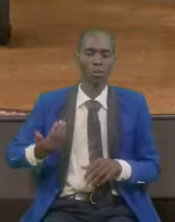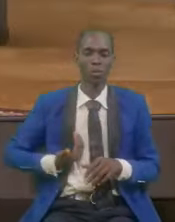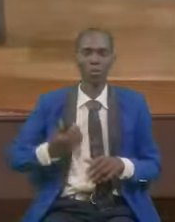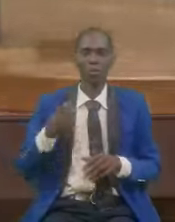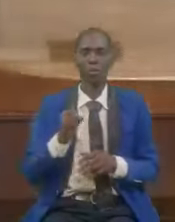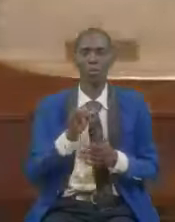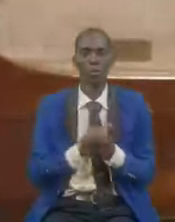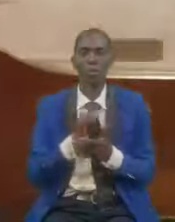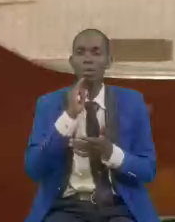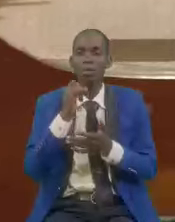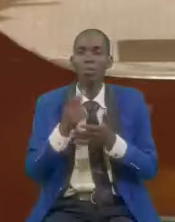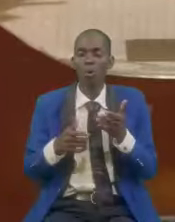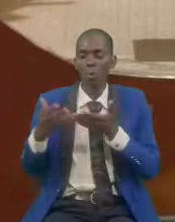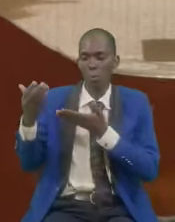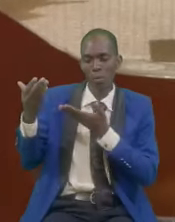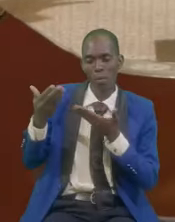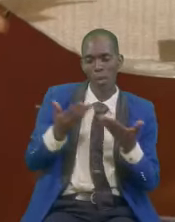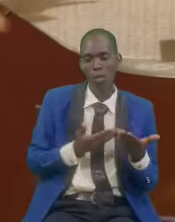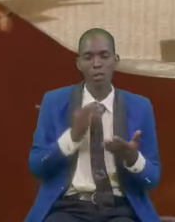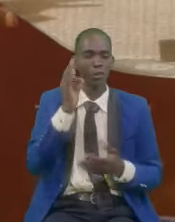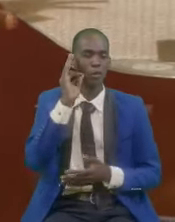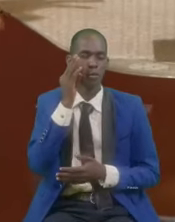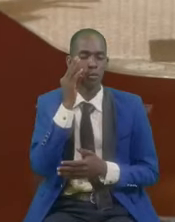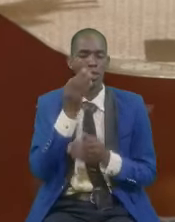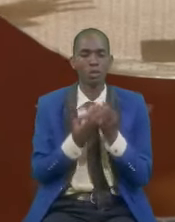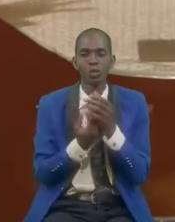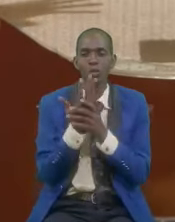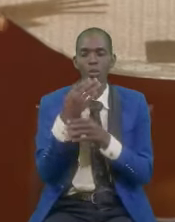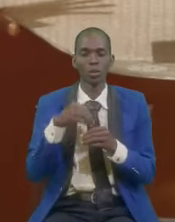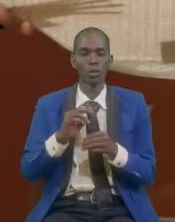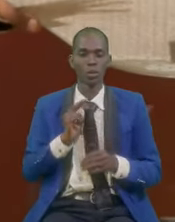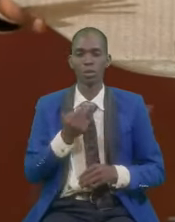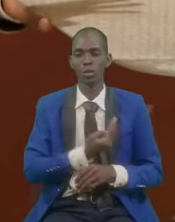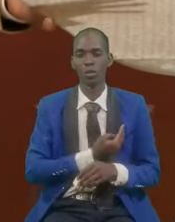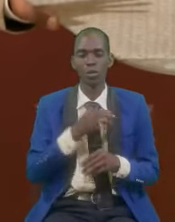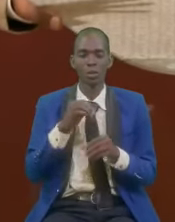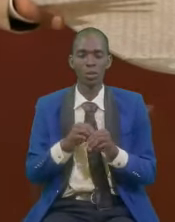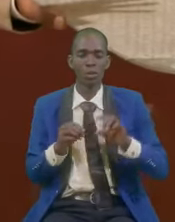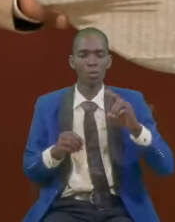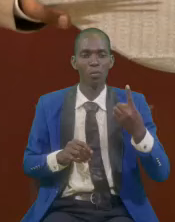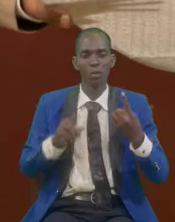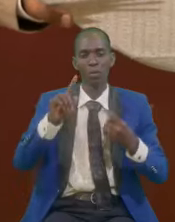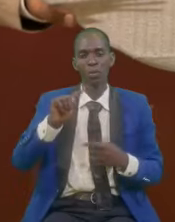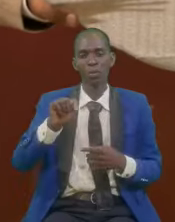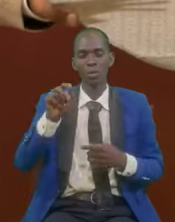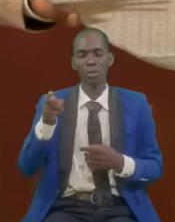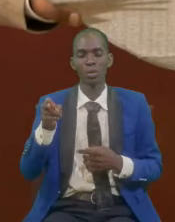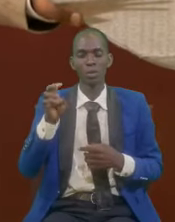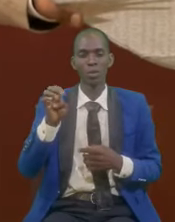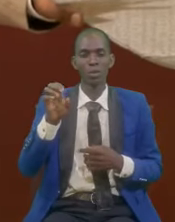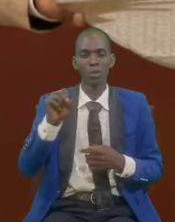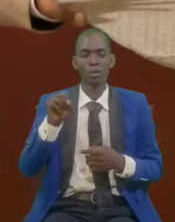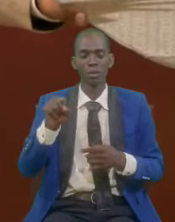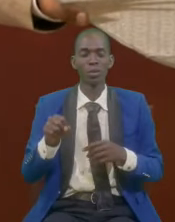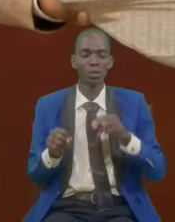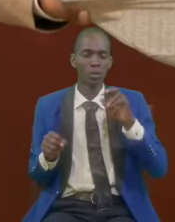brings fruit in us and through us. In 1 Thessalonians chapter 2, reading from verse